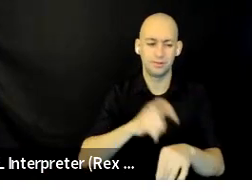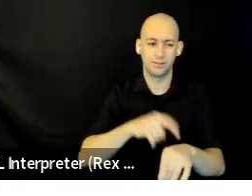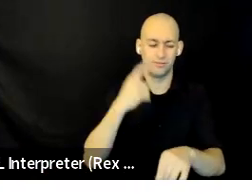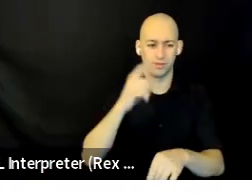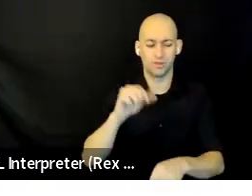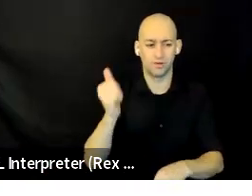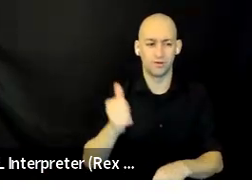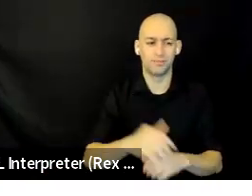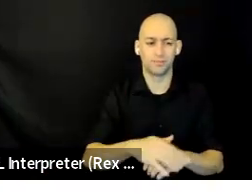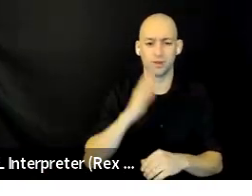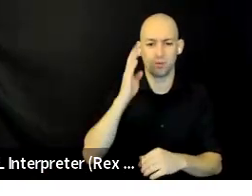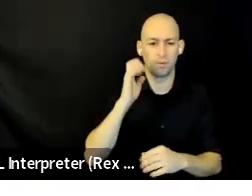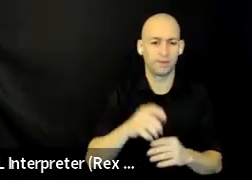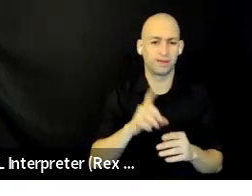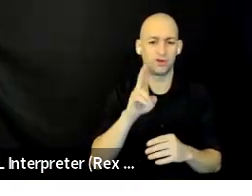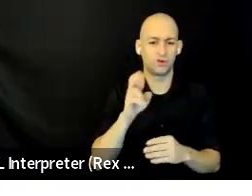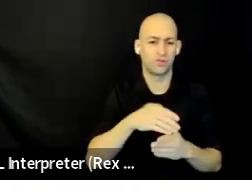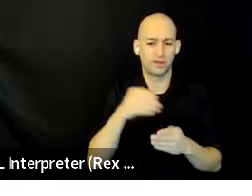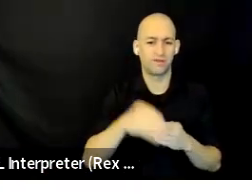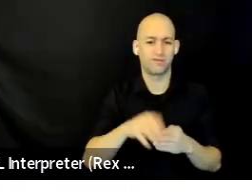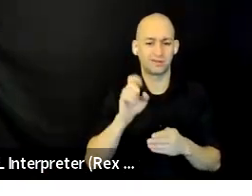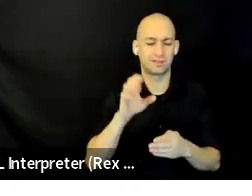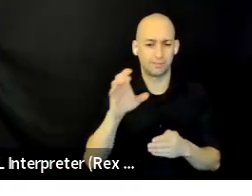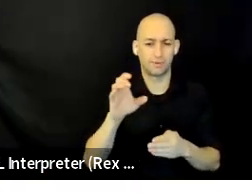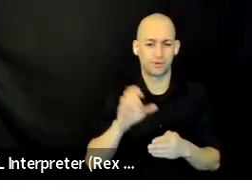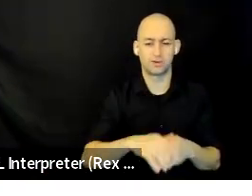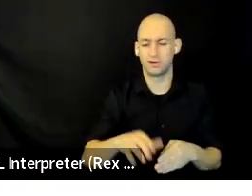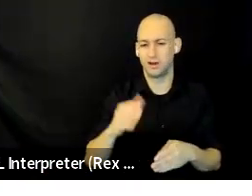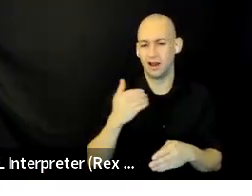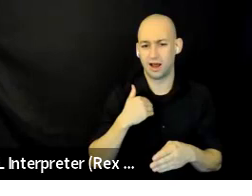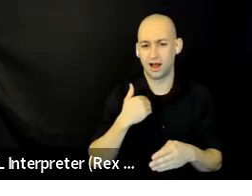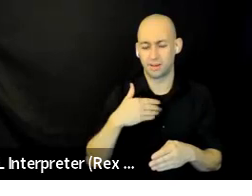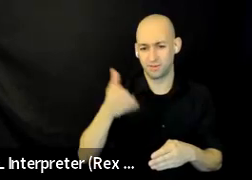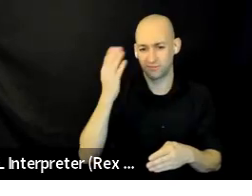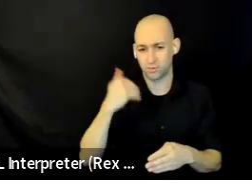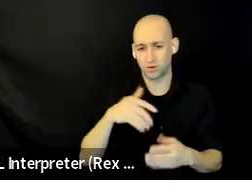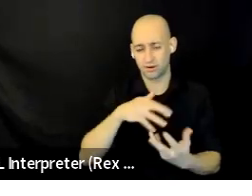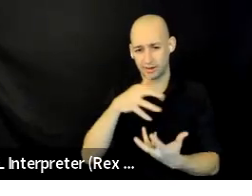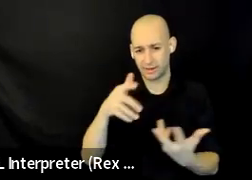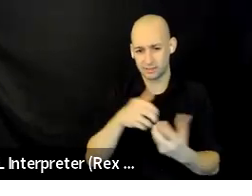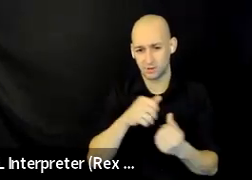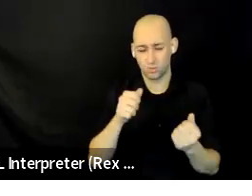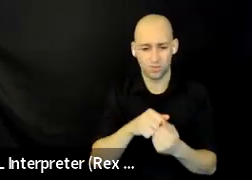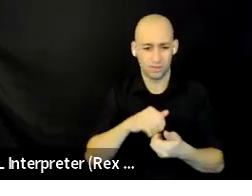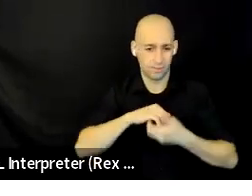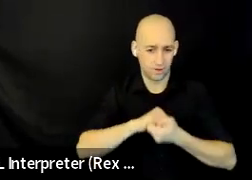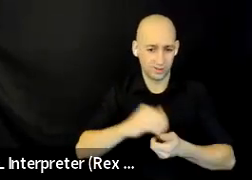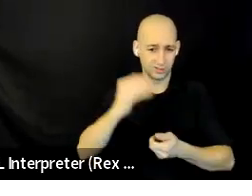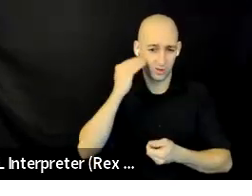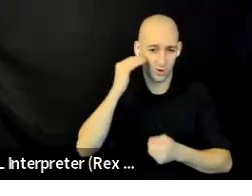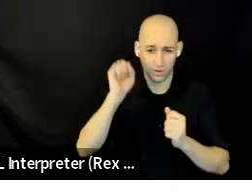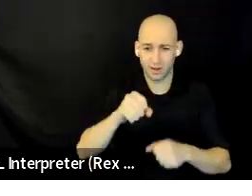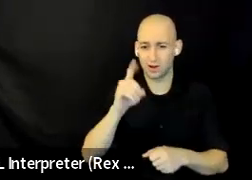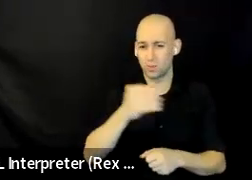the comments will be due at the end of December. While we've had previous engagement efforts with our partners, we know we can do better. And we want to ensure